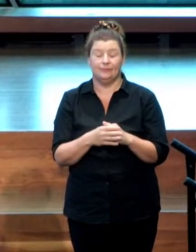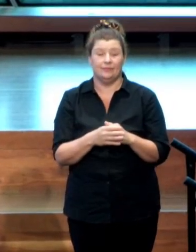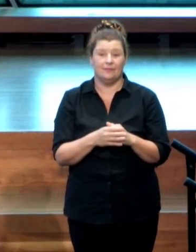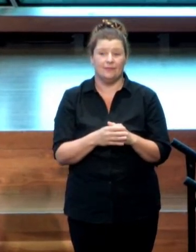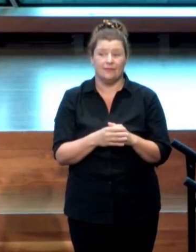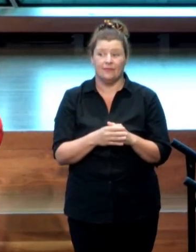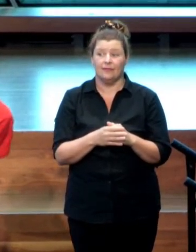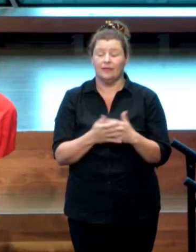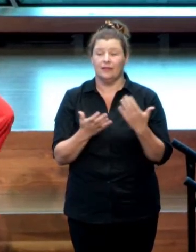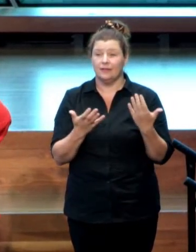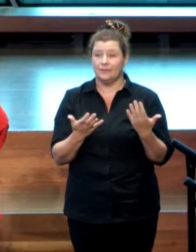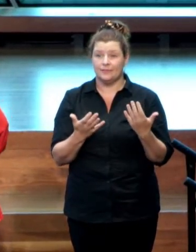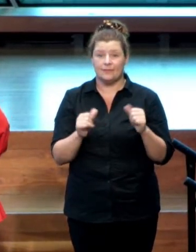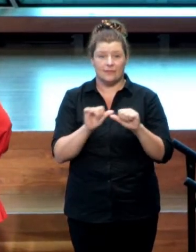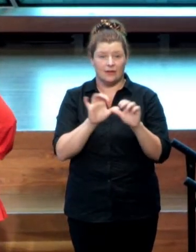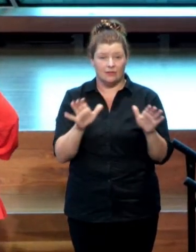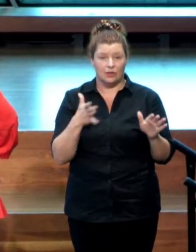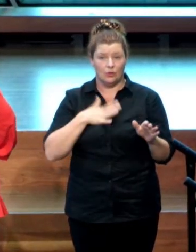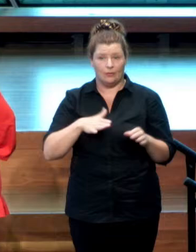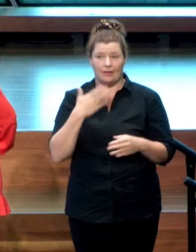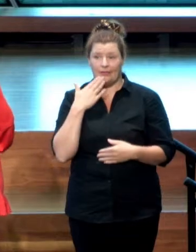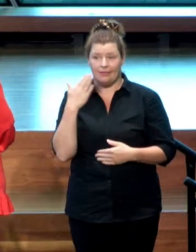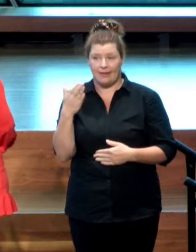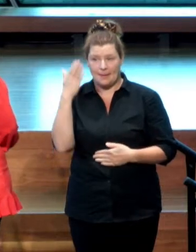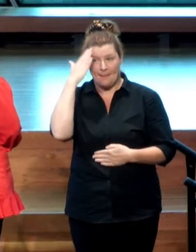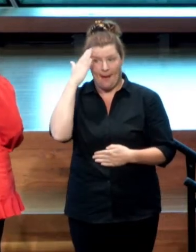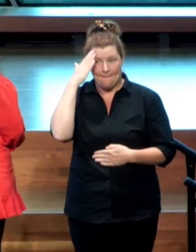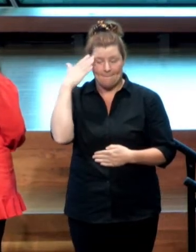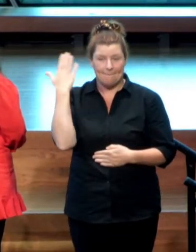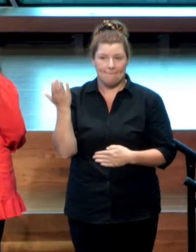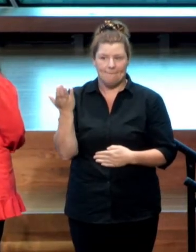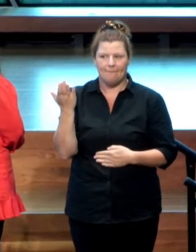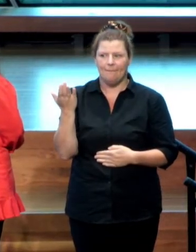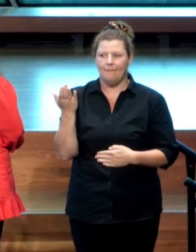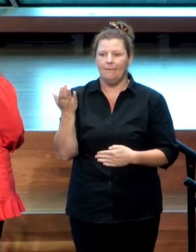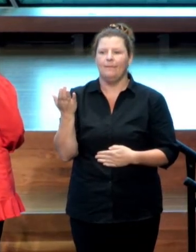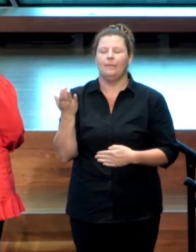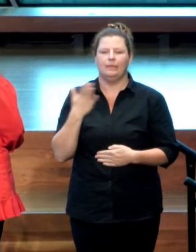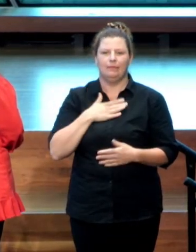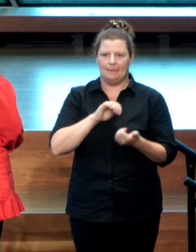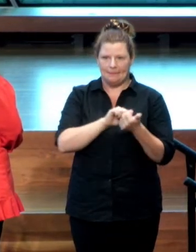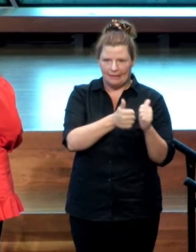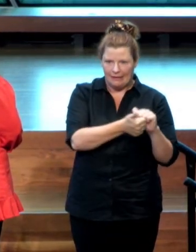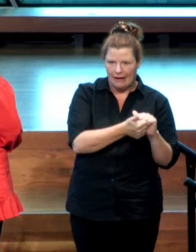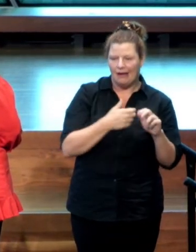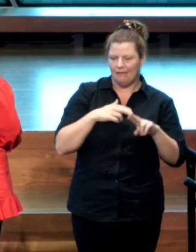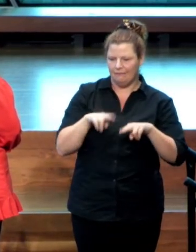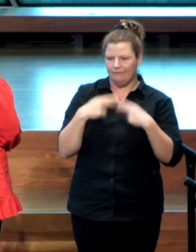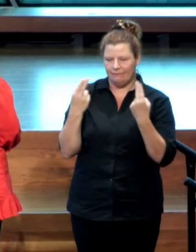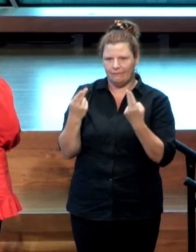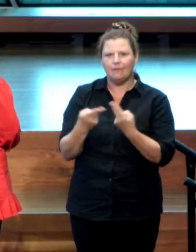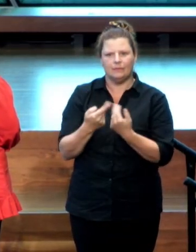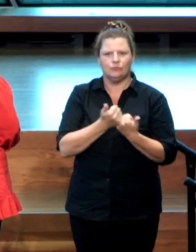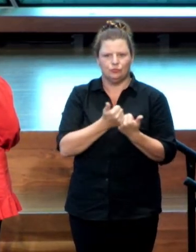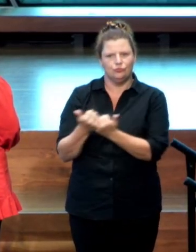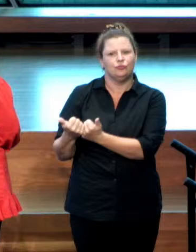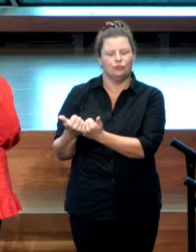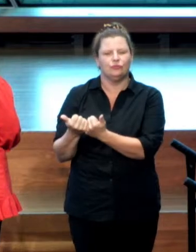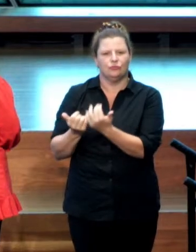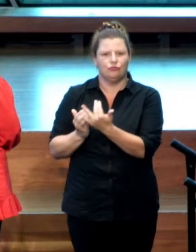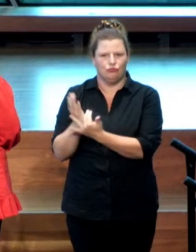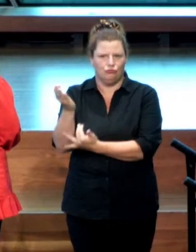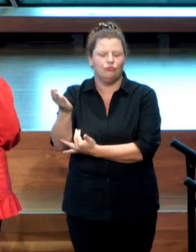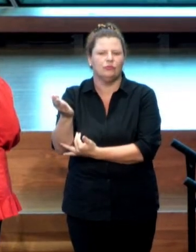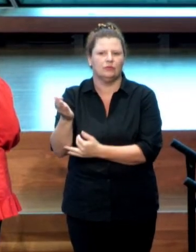Obviously, I want to thank my mum, my partner, and my family who carry me through everything.